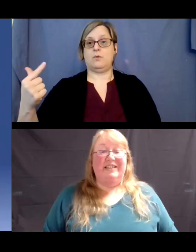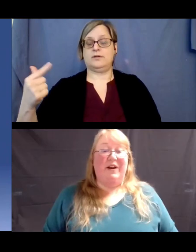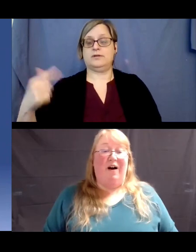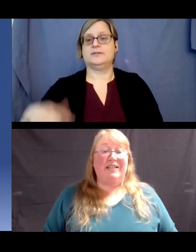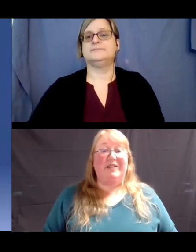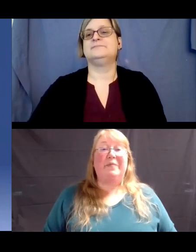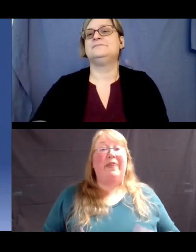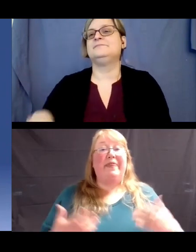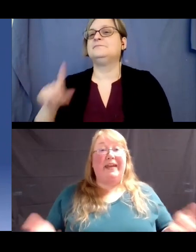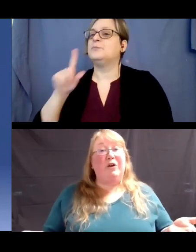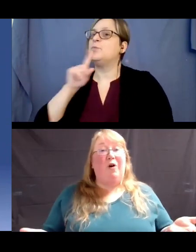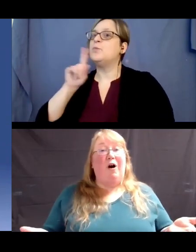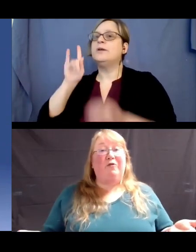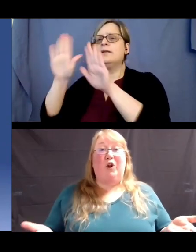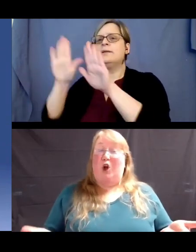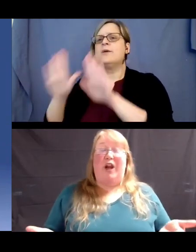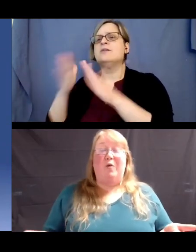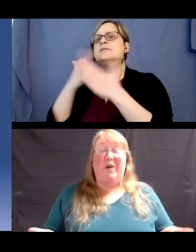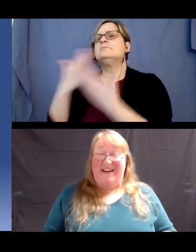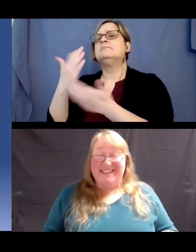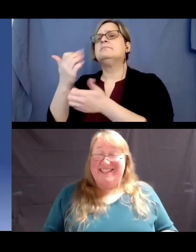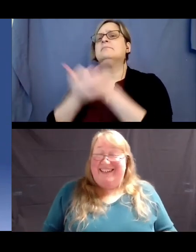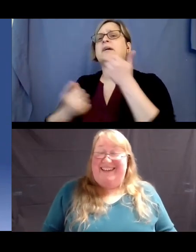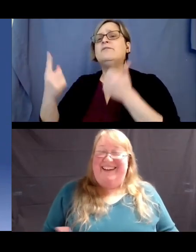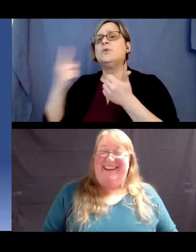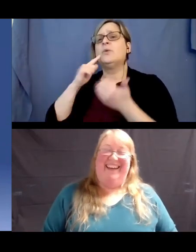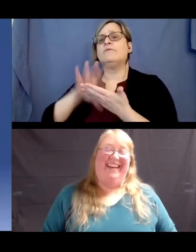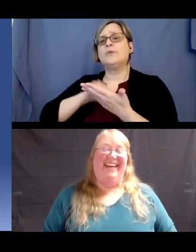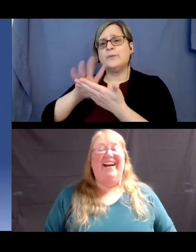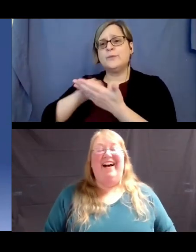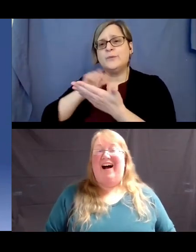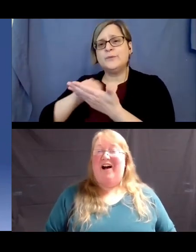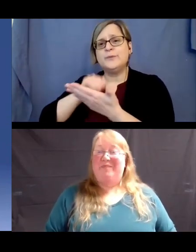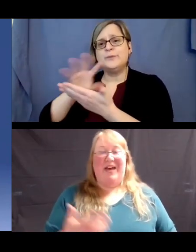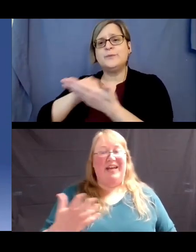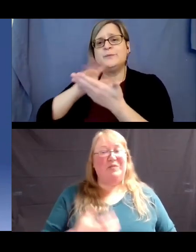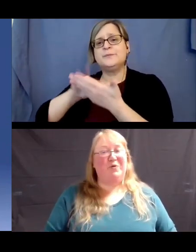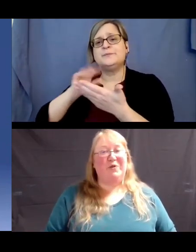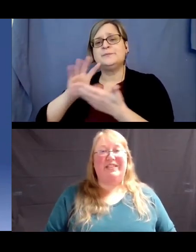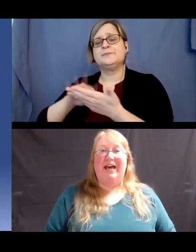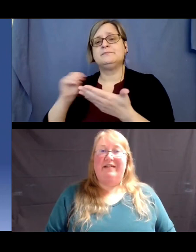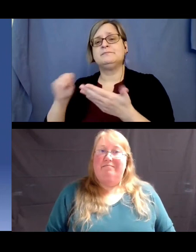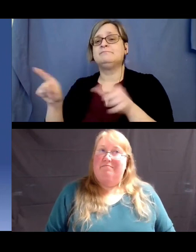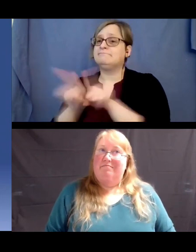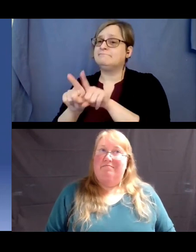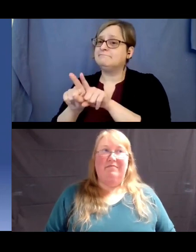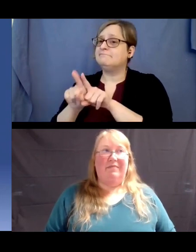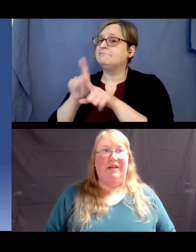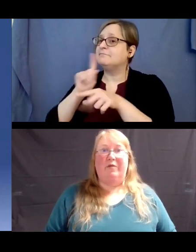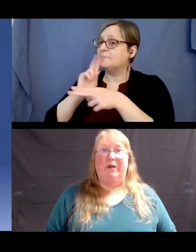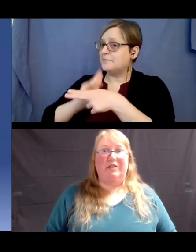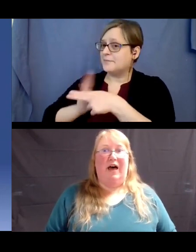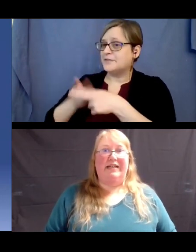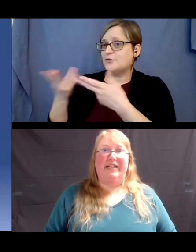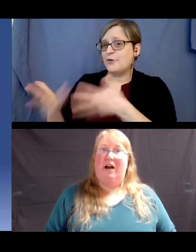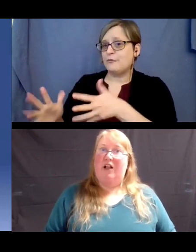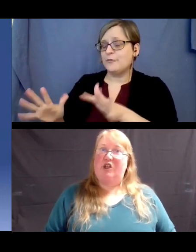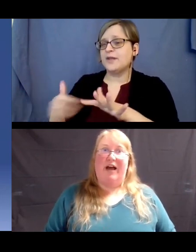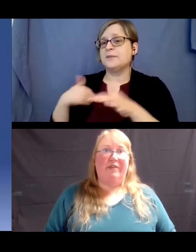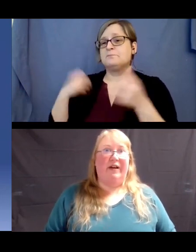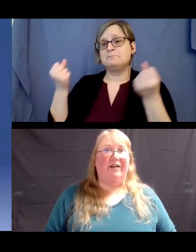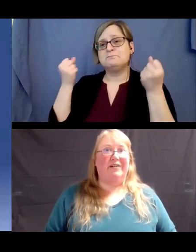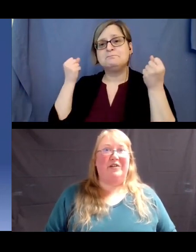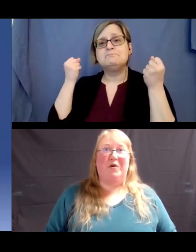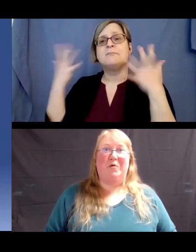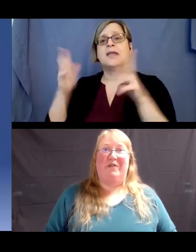This has been awesome. Thank you all for learning with us. And as Bruce said, you know, there's a lot of technology